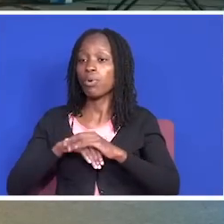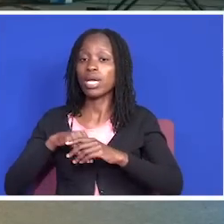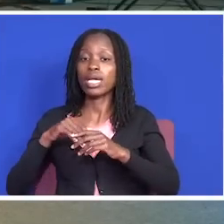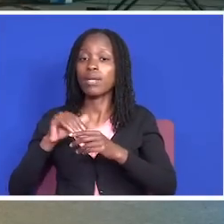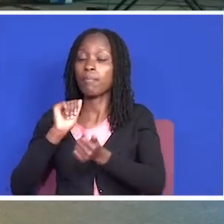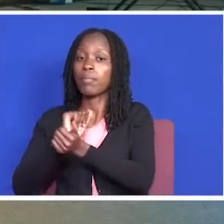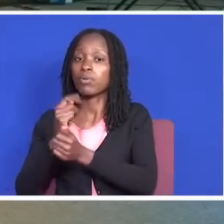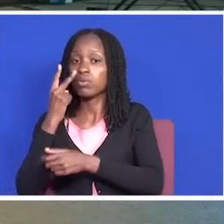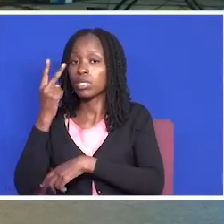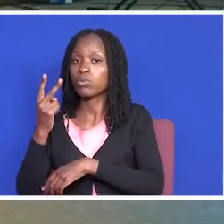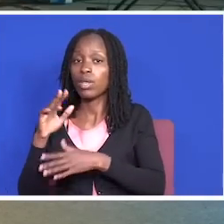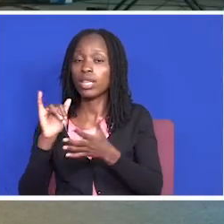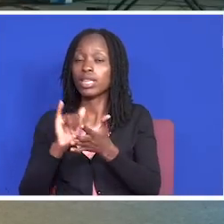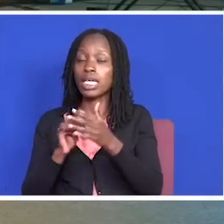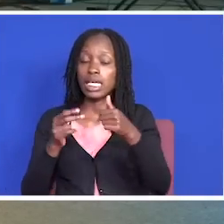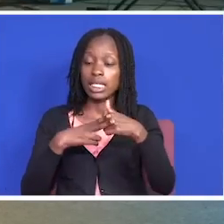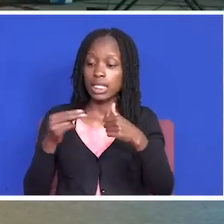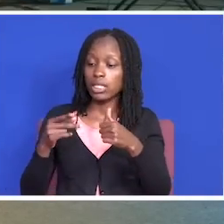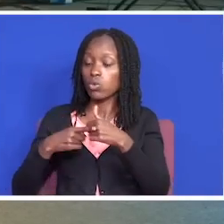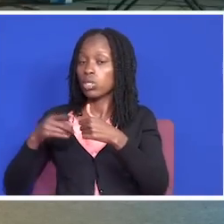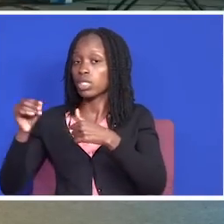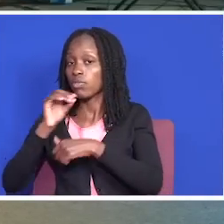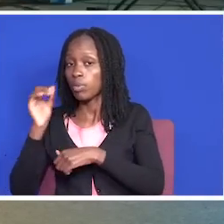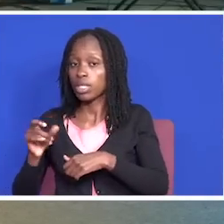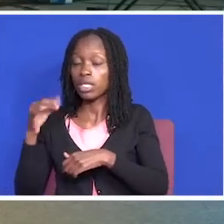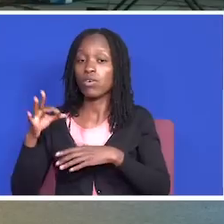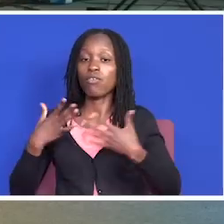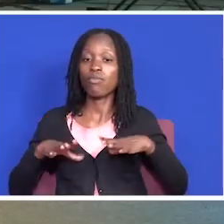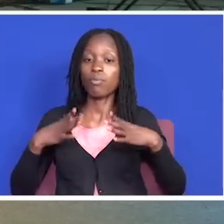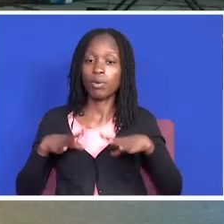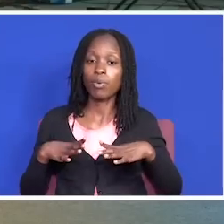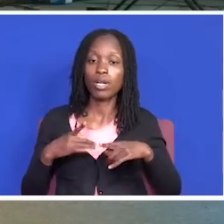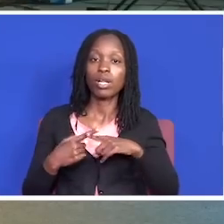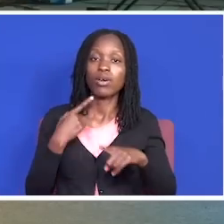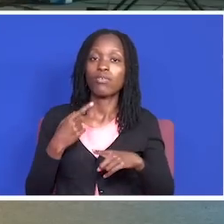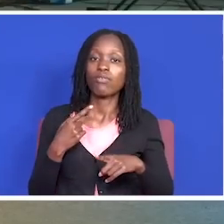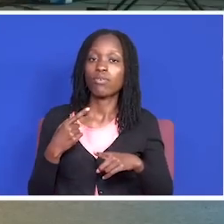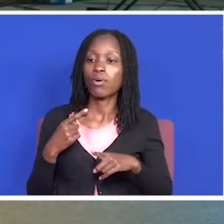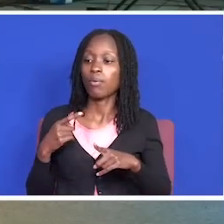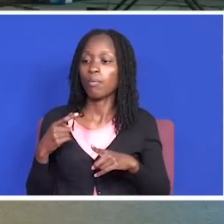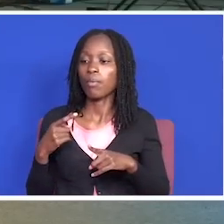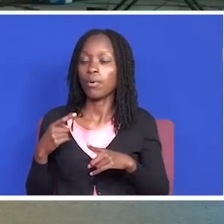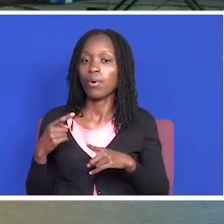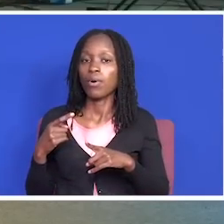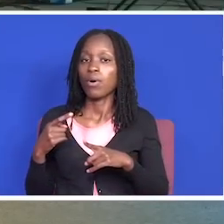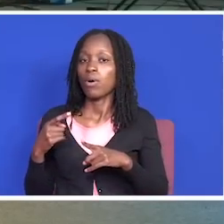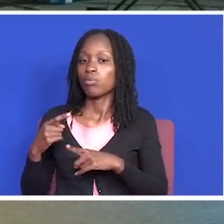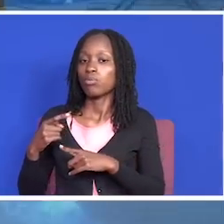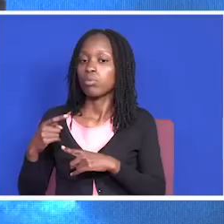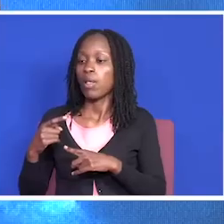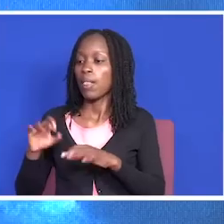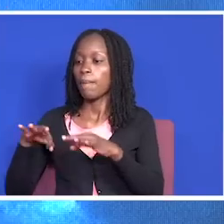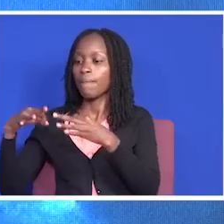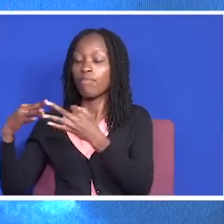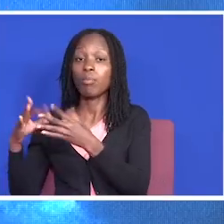that 60-70% of all people in prison came from malfunctioning families.